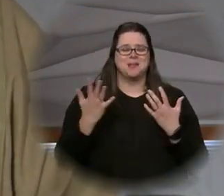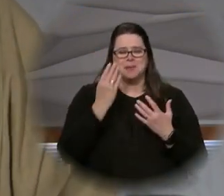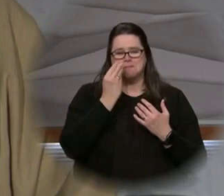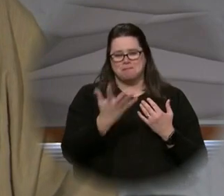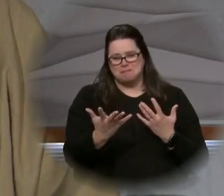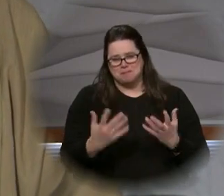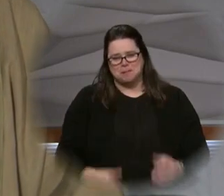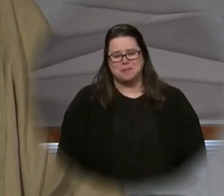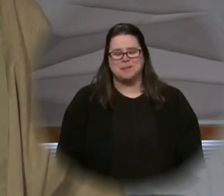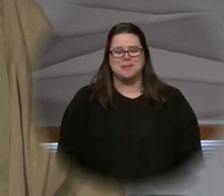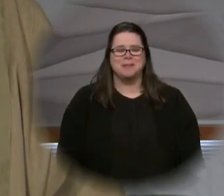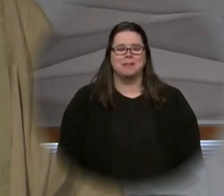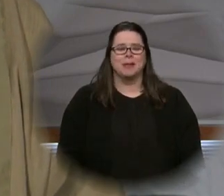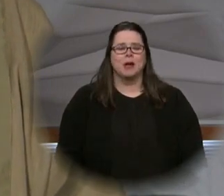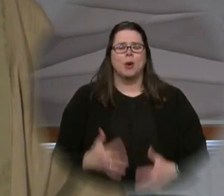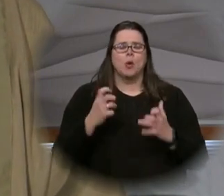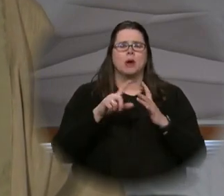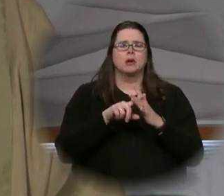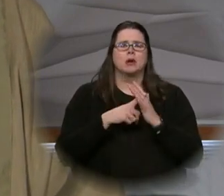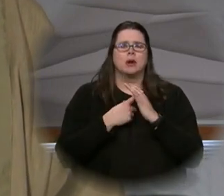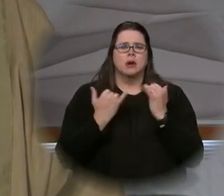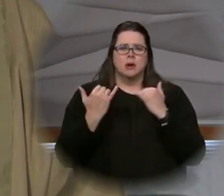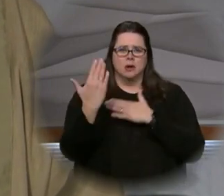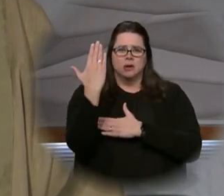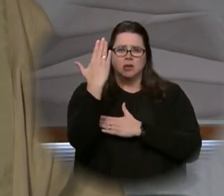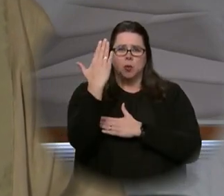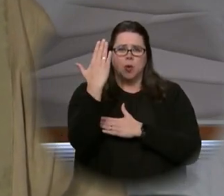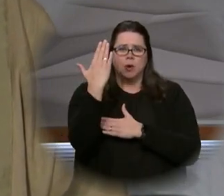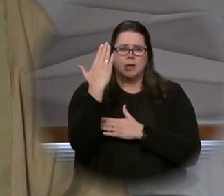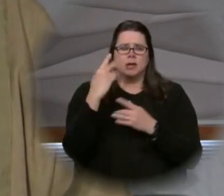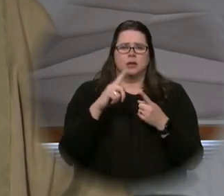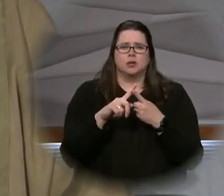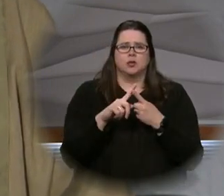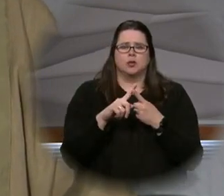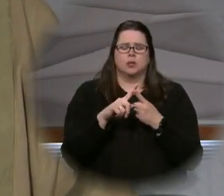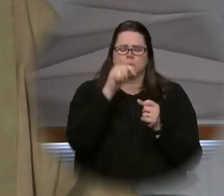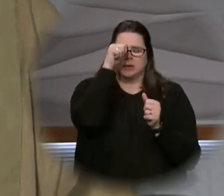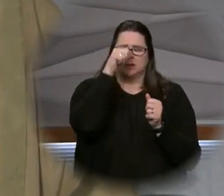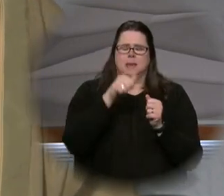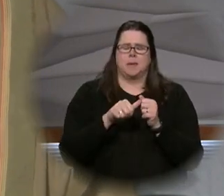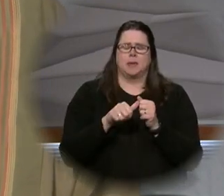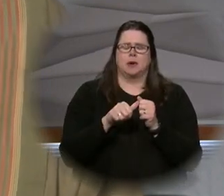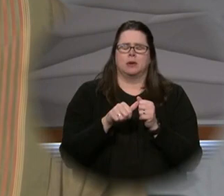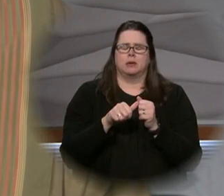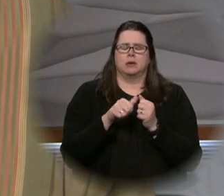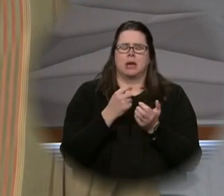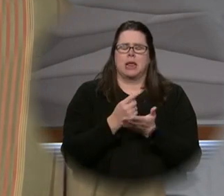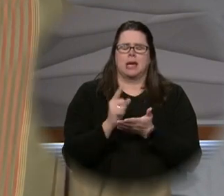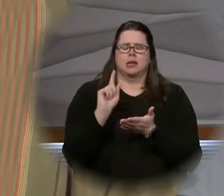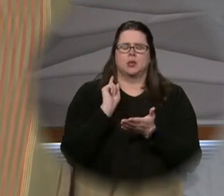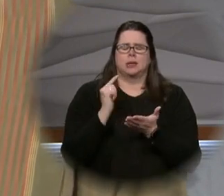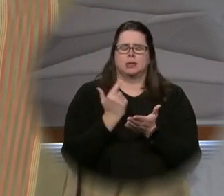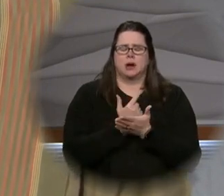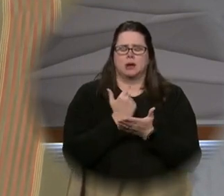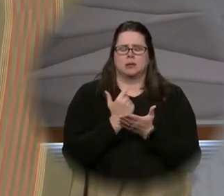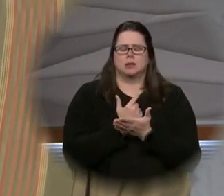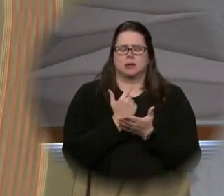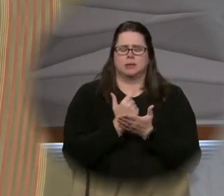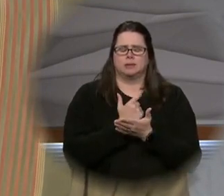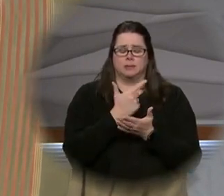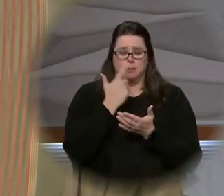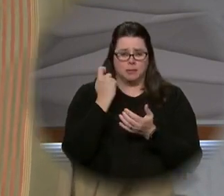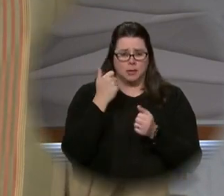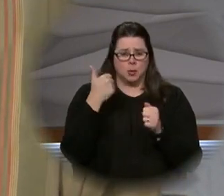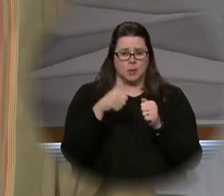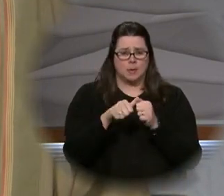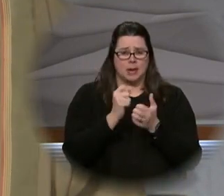you know. I'd like to start this morning to recall what last week's gospel was. Because if